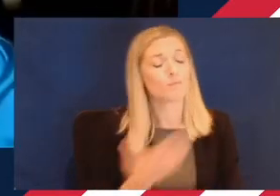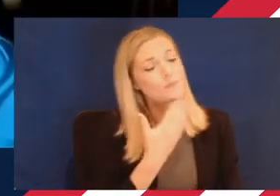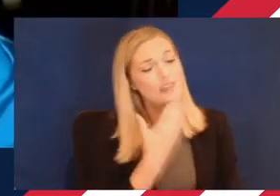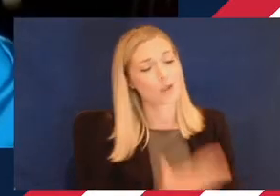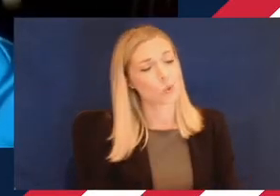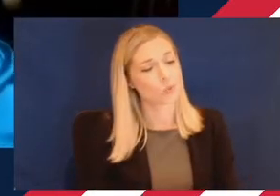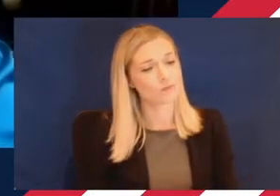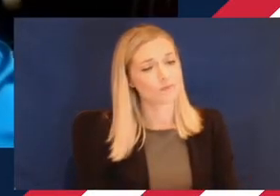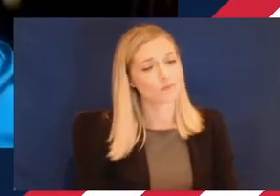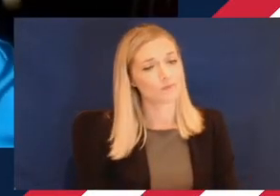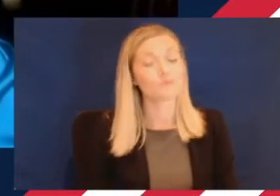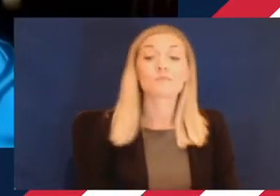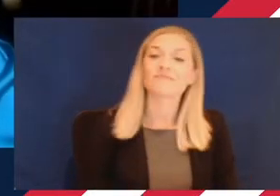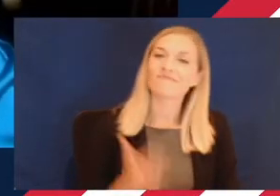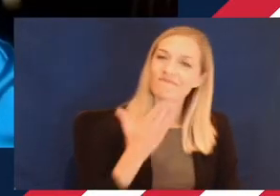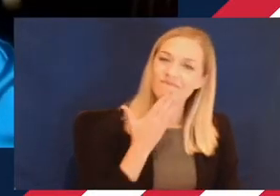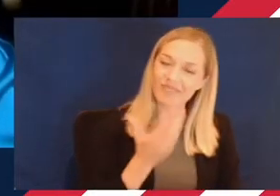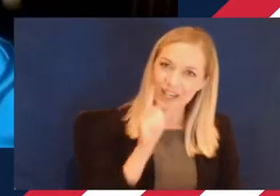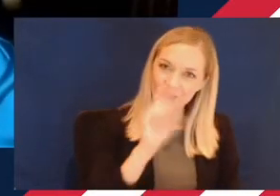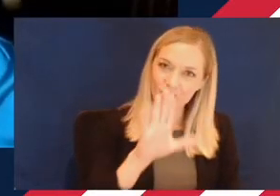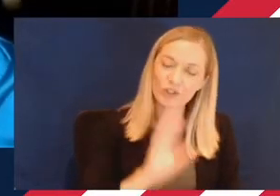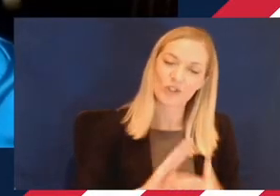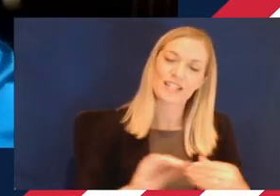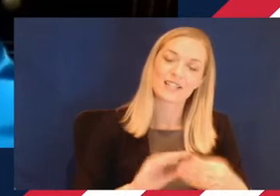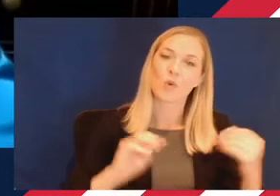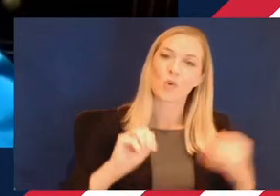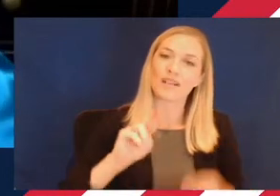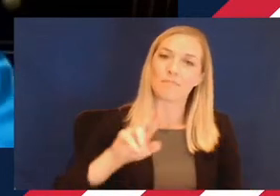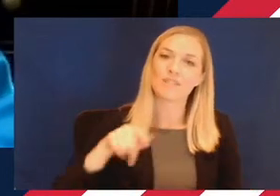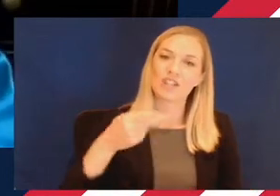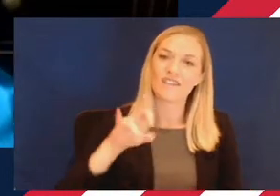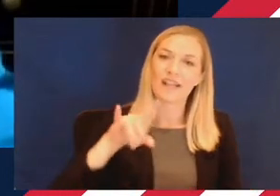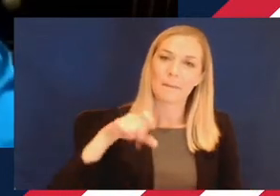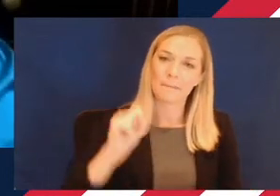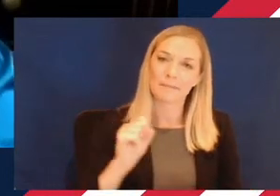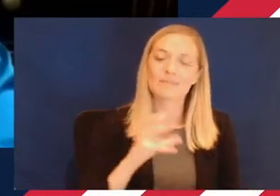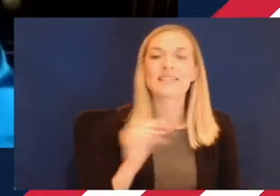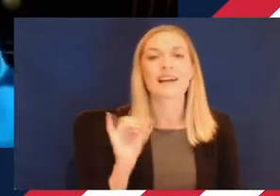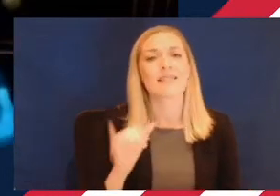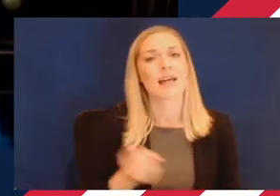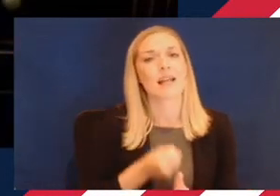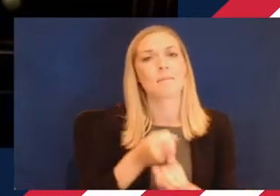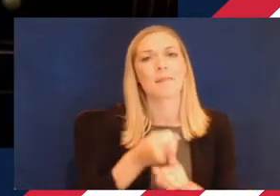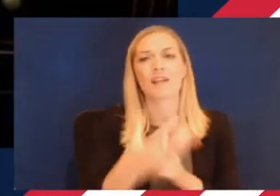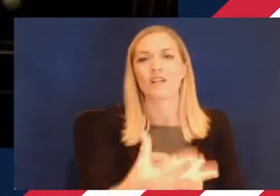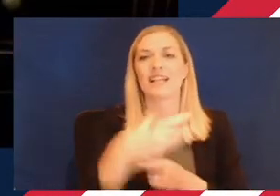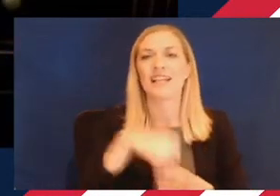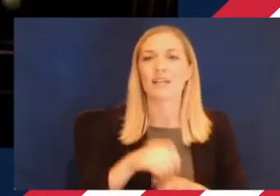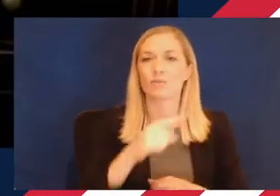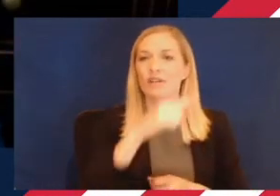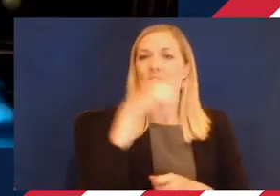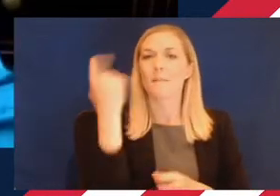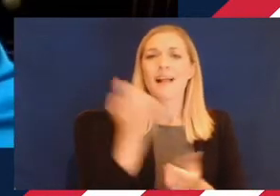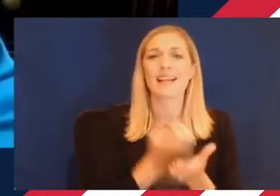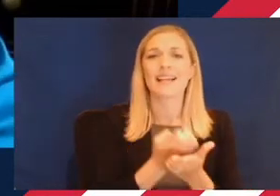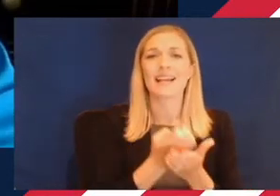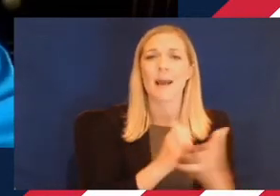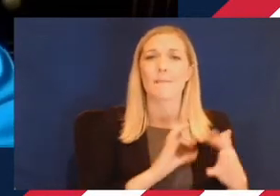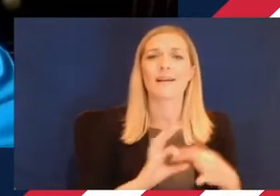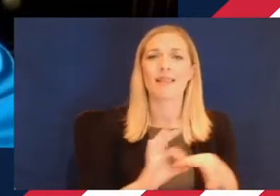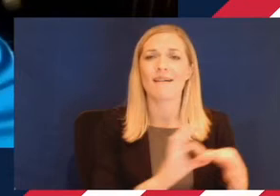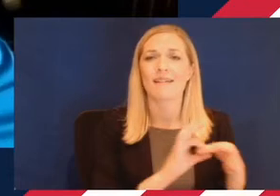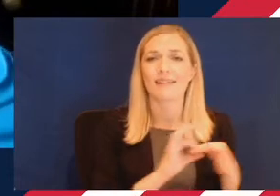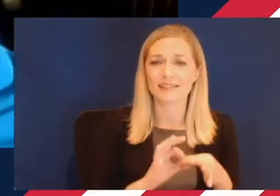Thank you for your testimony, Mr. Phillips, and for the impactful engagement of the Black Economic Alliance. Great. Thank you for what you're